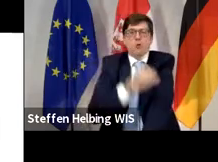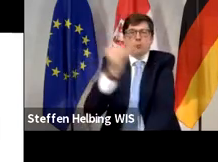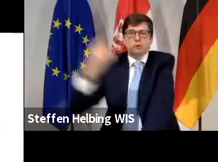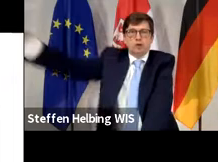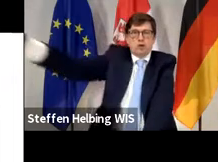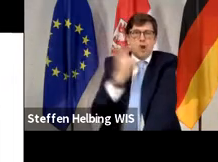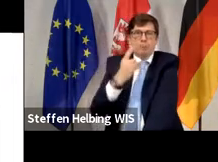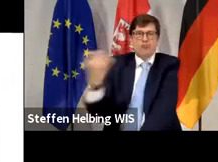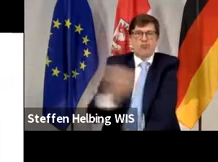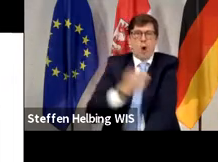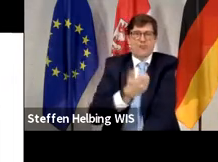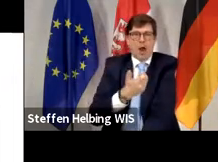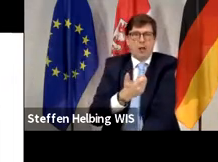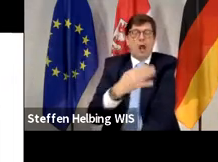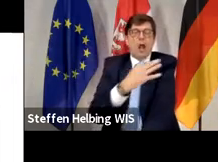example, if I fell down,